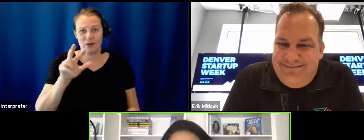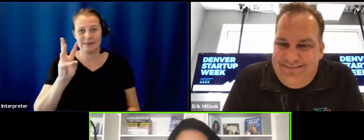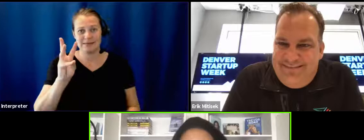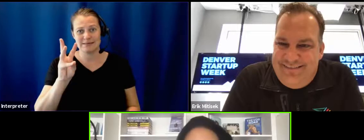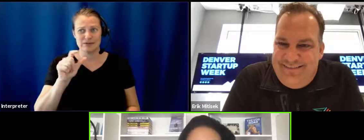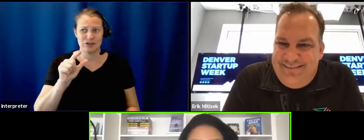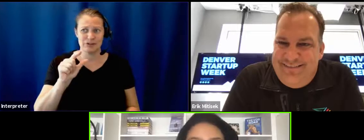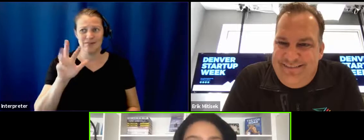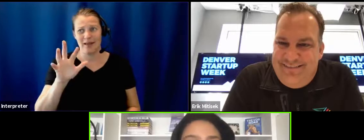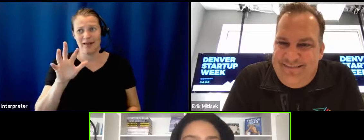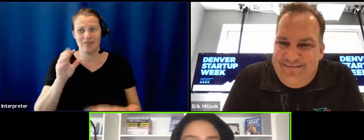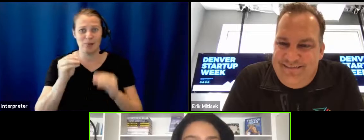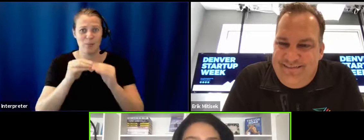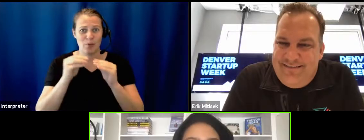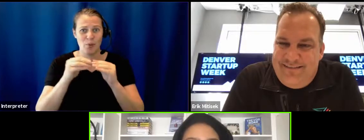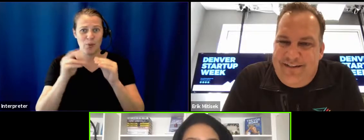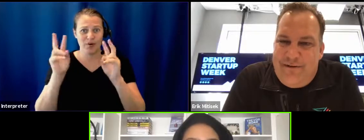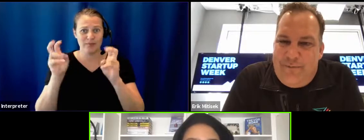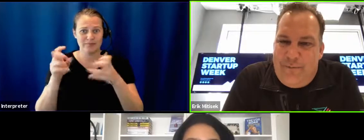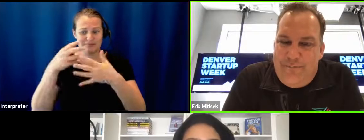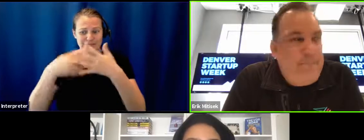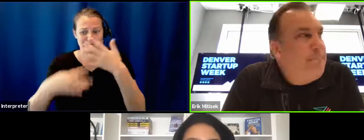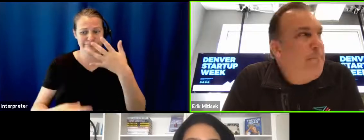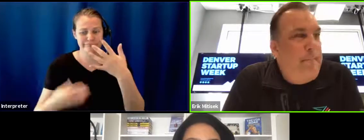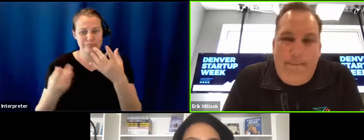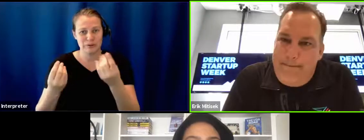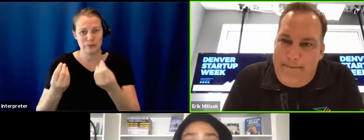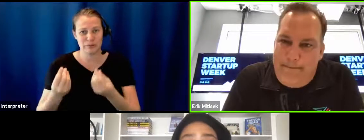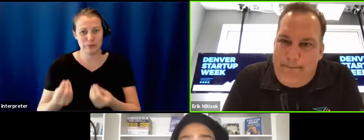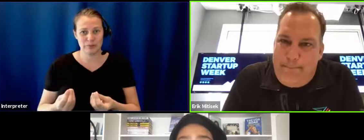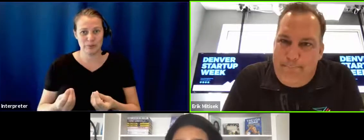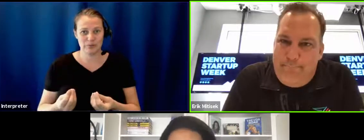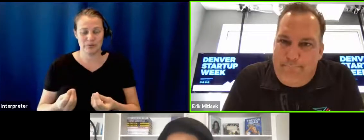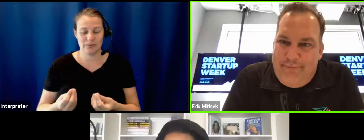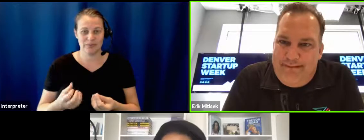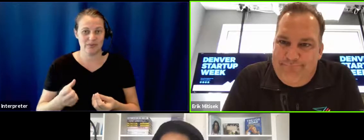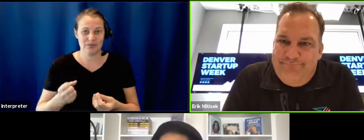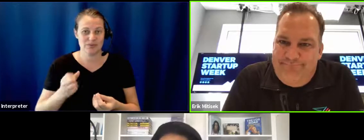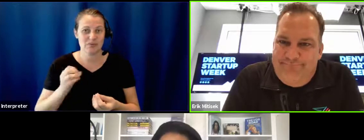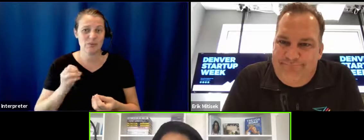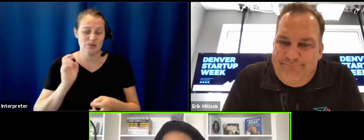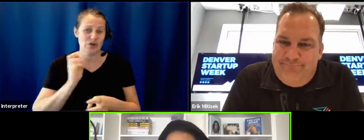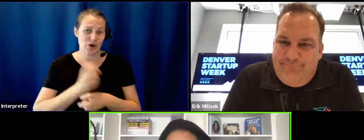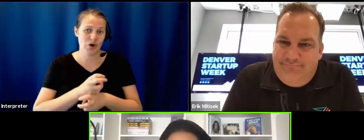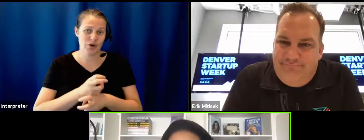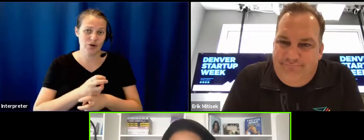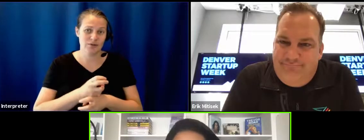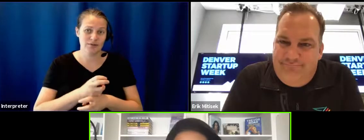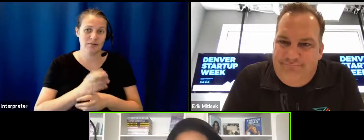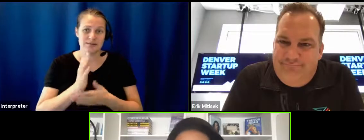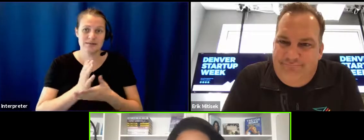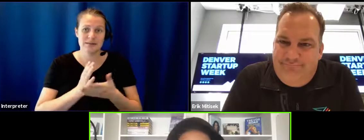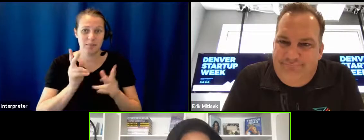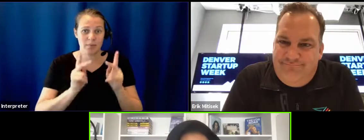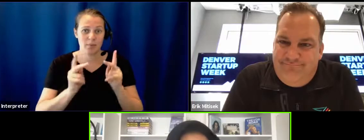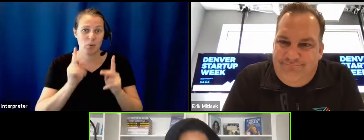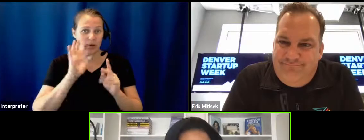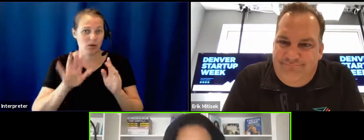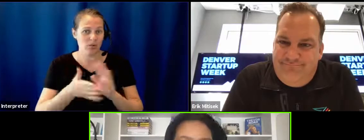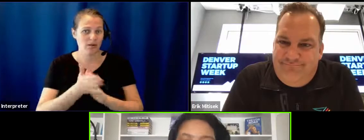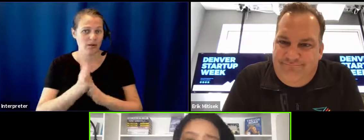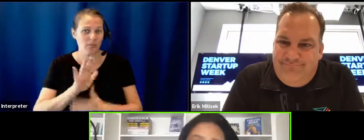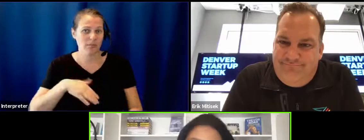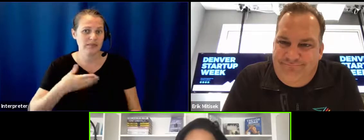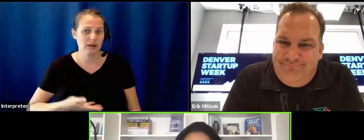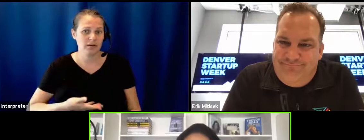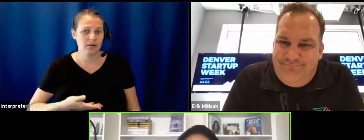35 more topics to think about. And incredible. It's difficult because some people will get upset and they'll say, I